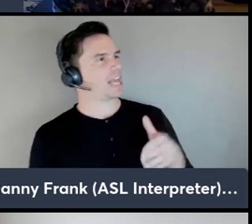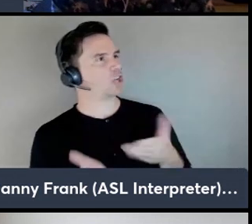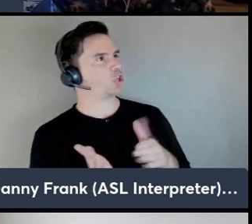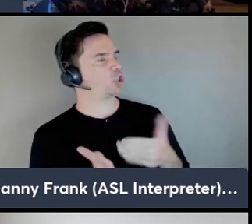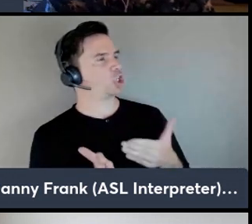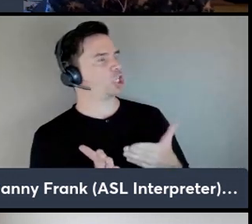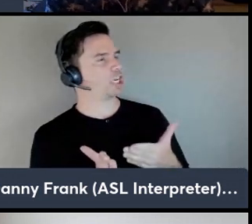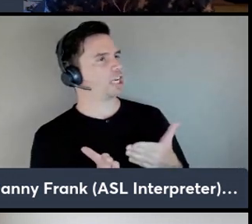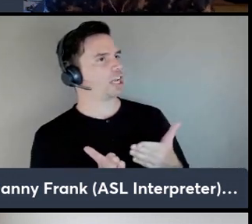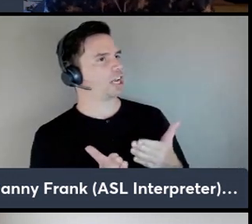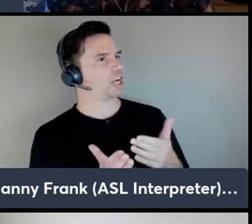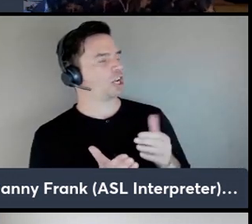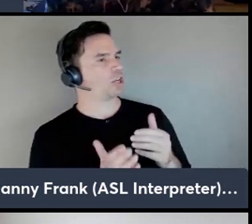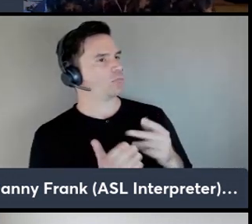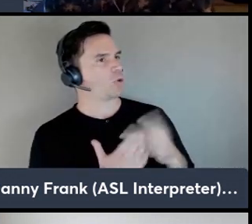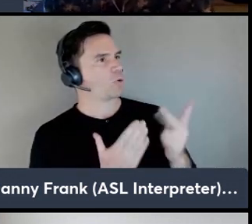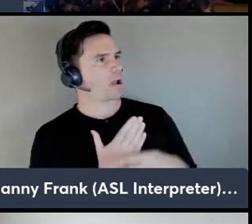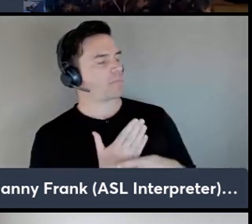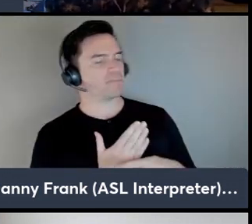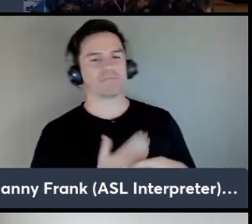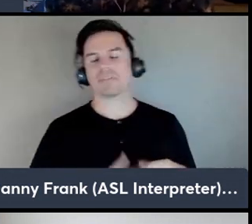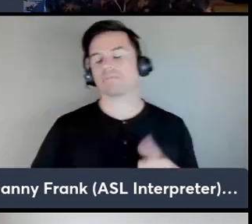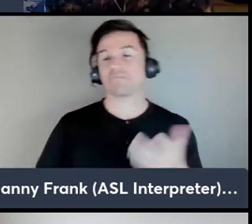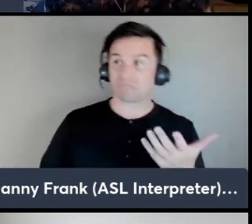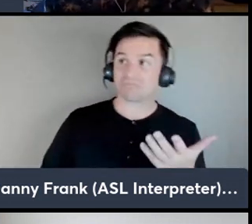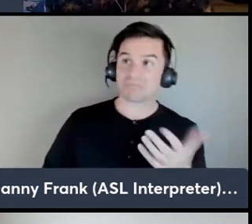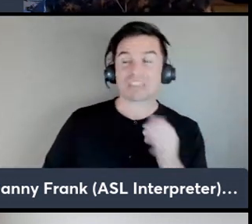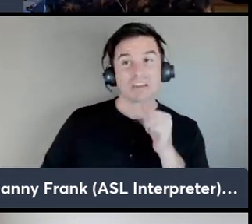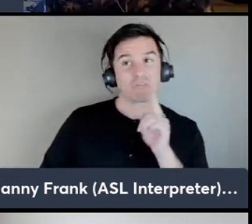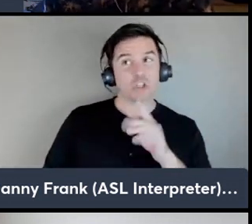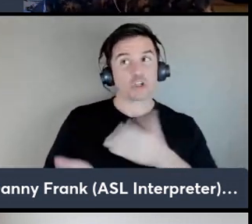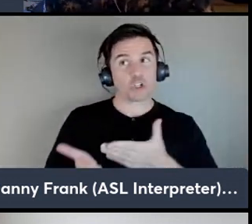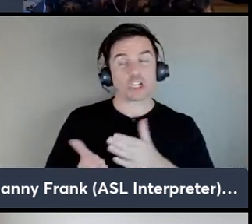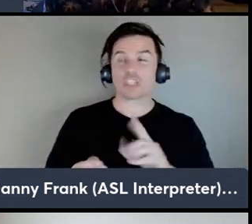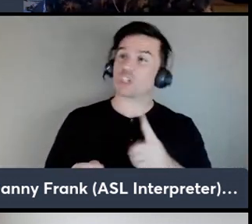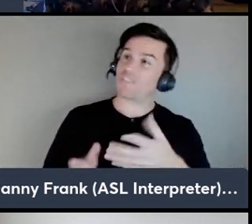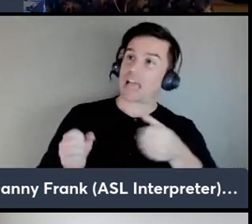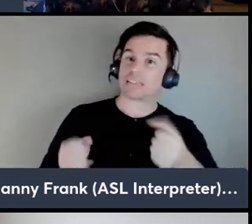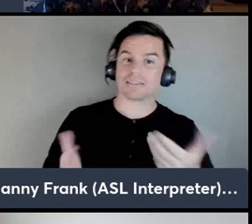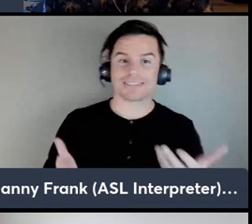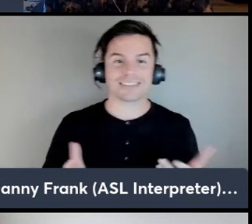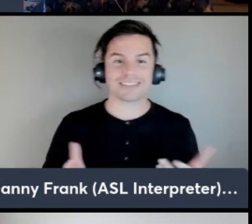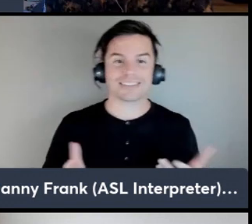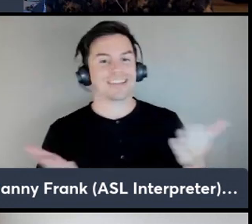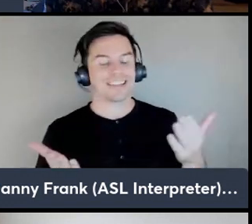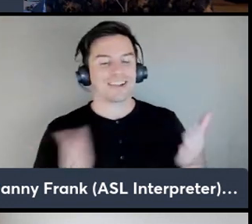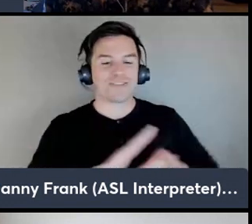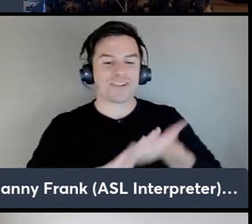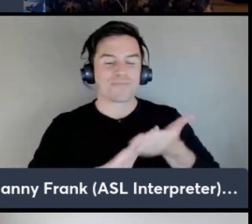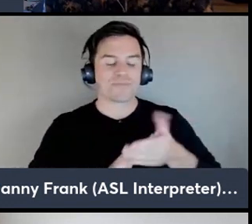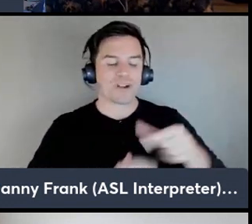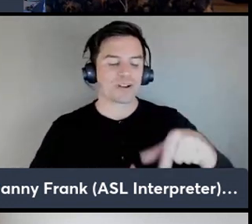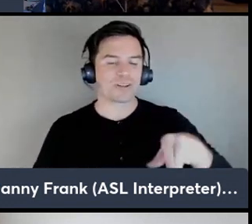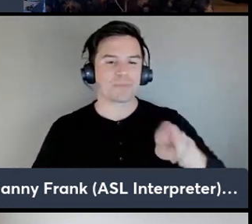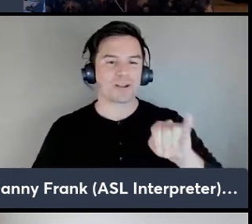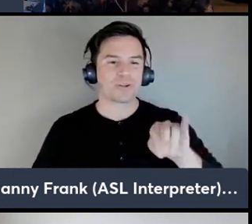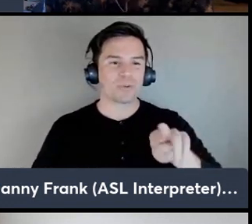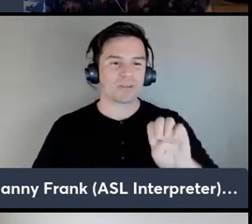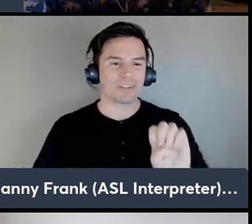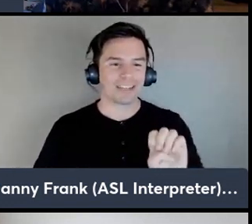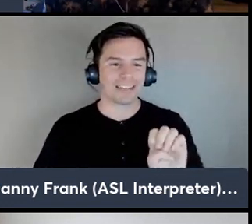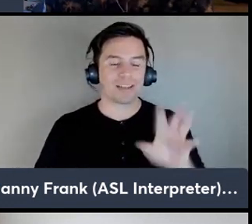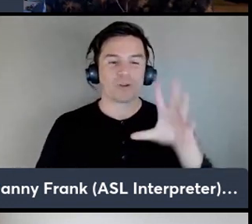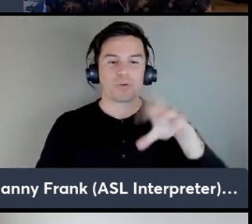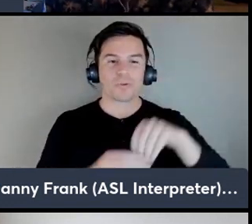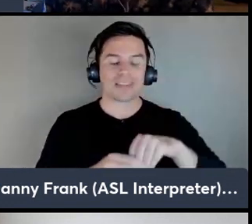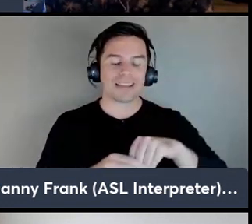We're actually cooking just really fast. So here I'm actually just running a query, and I'm going to find in my game database